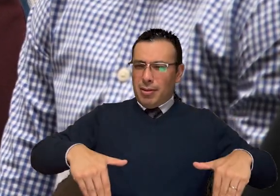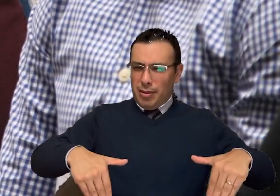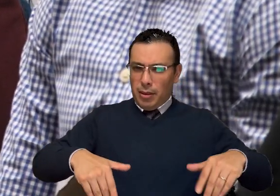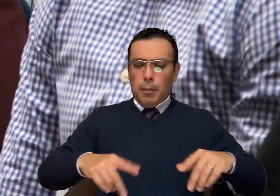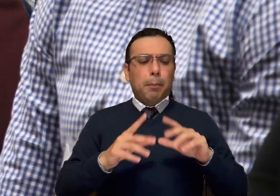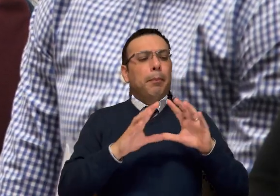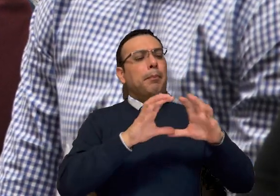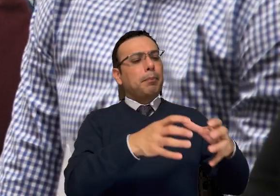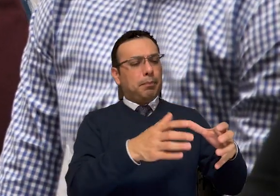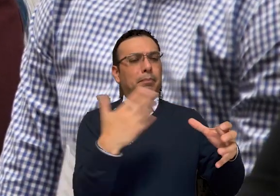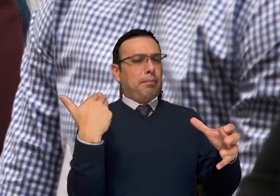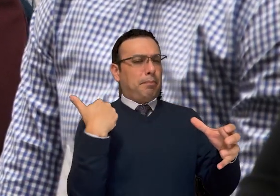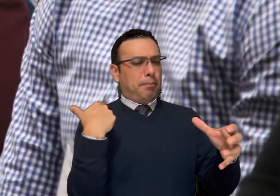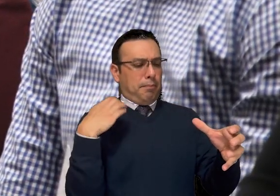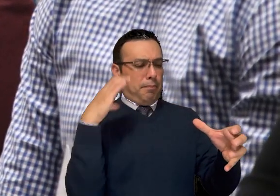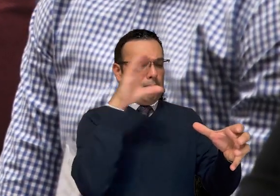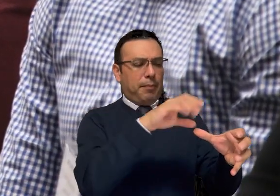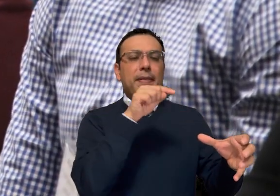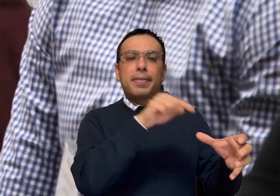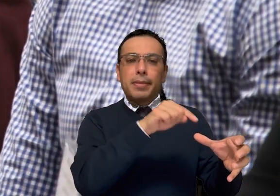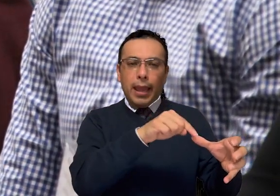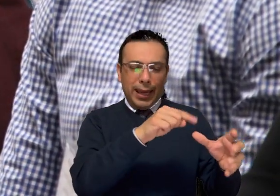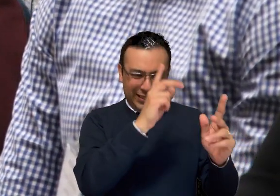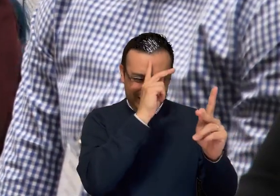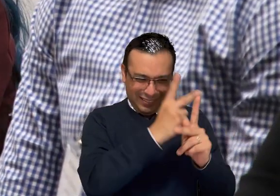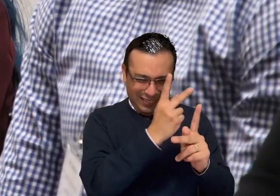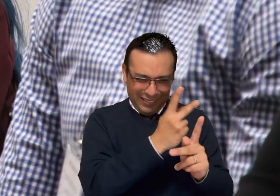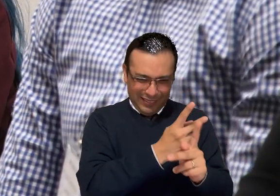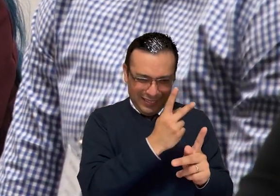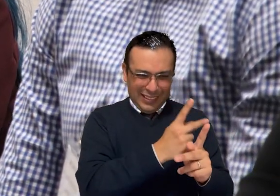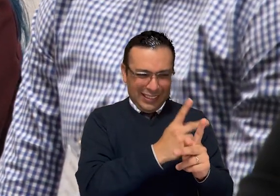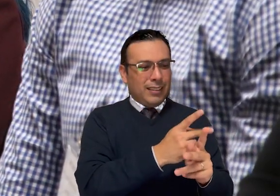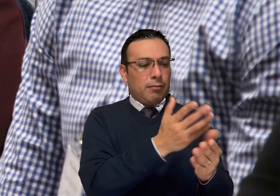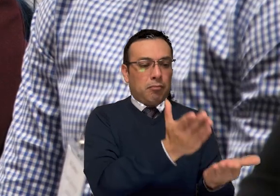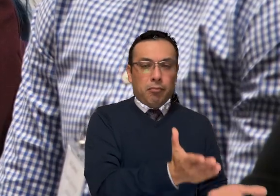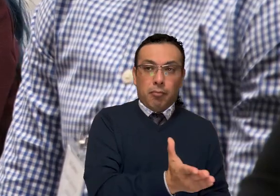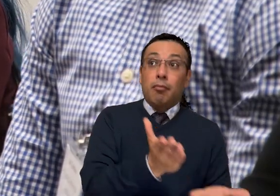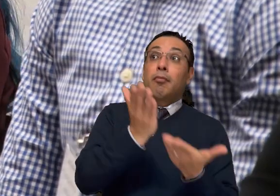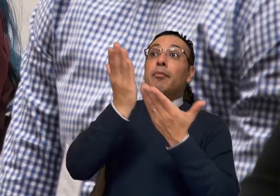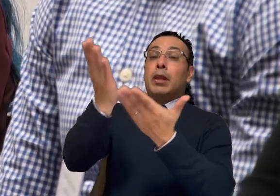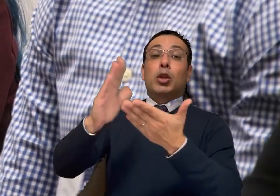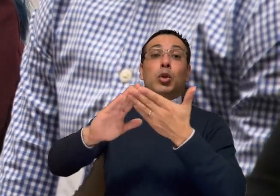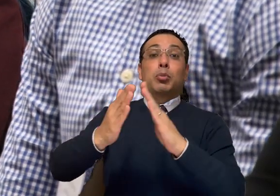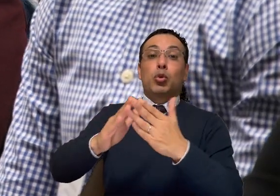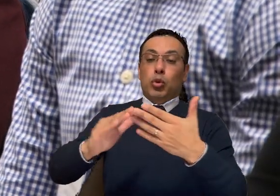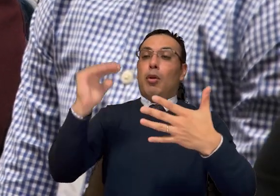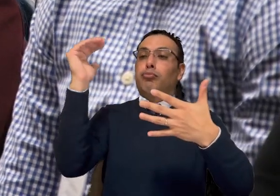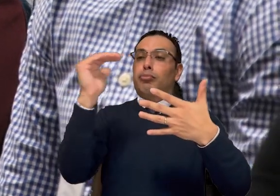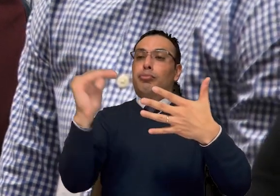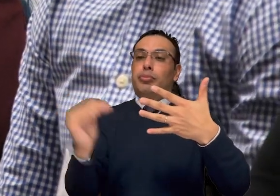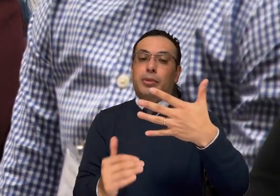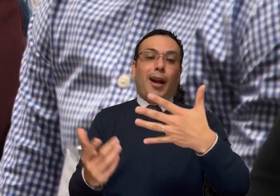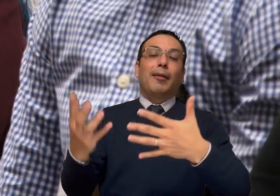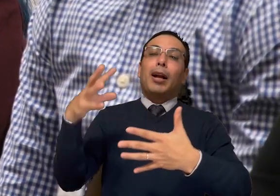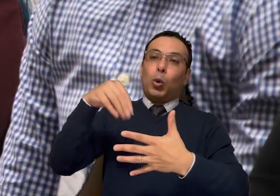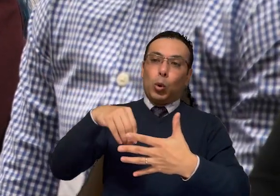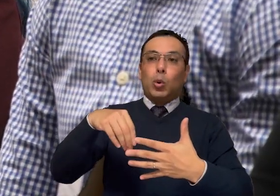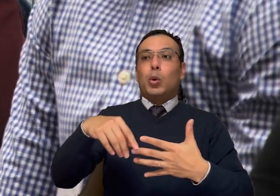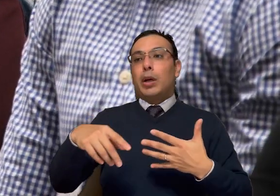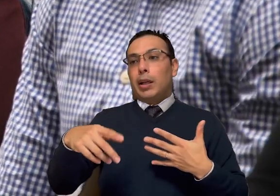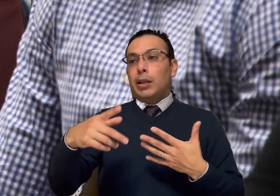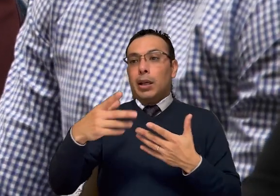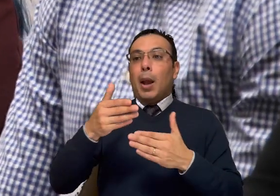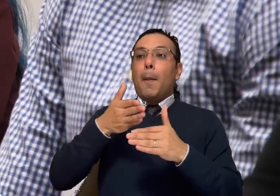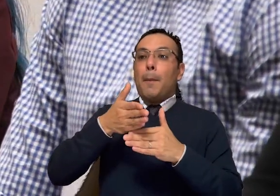together to present to the community. And that will include host community agreements, community benefits, number of jobs we're going to be